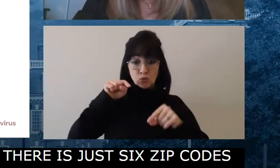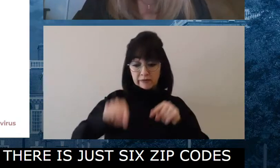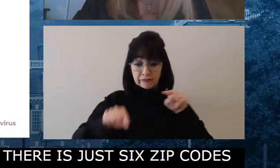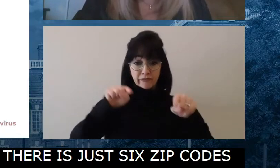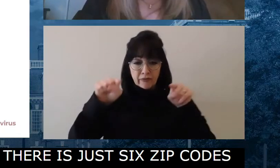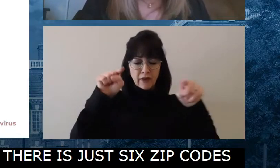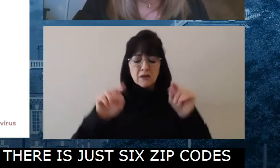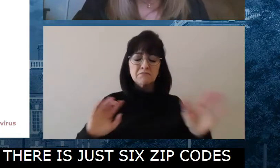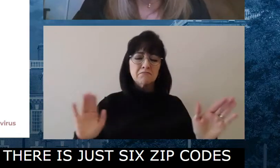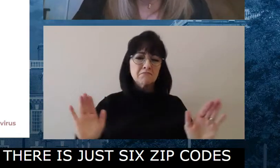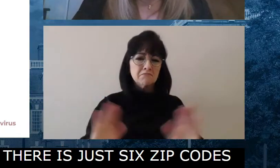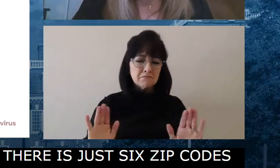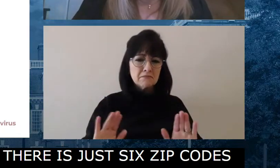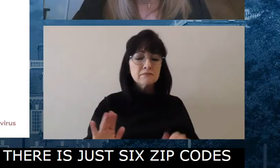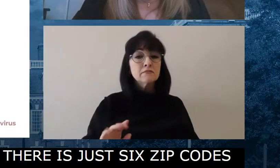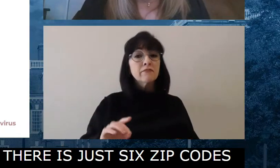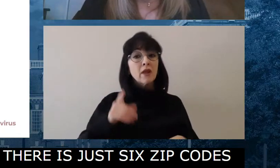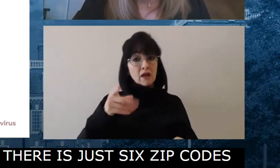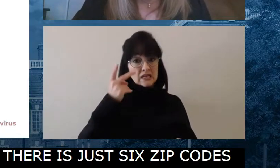the Hockessin area,